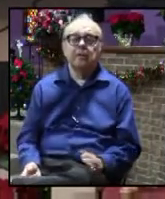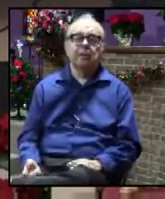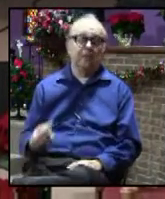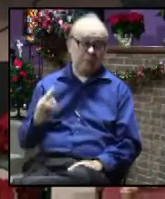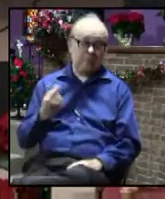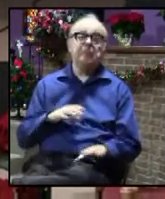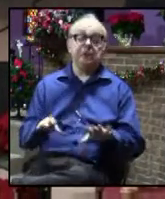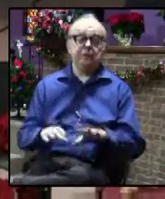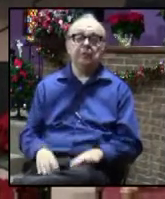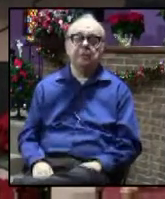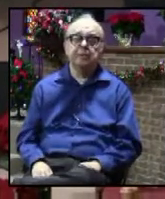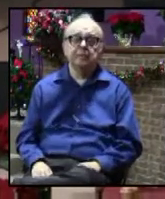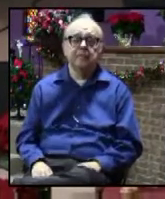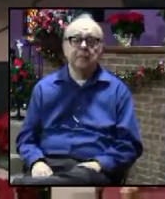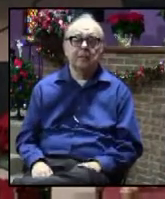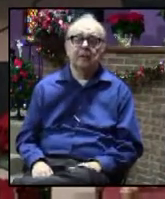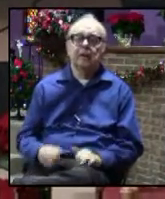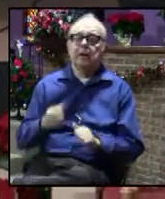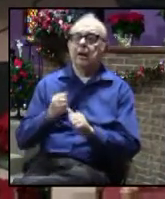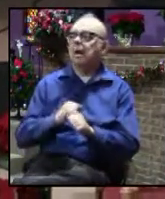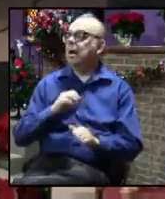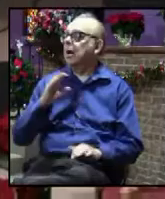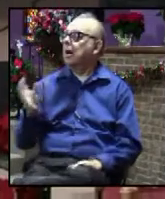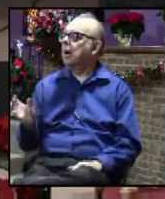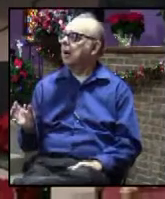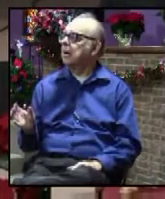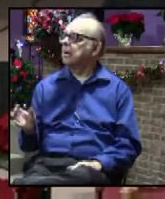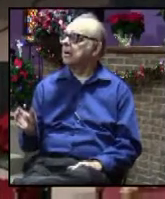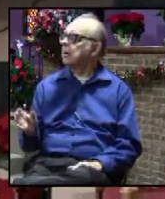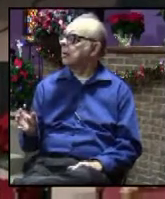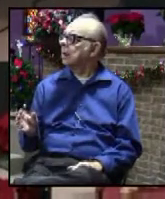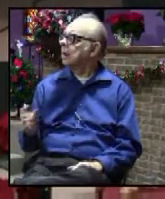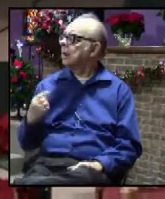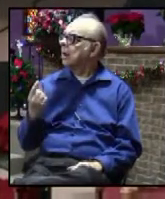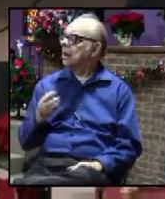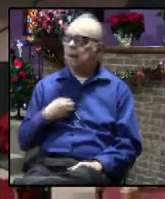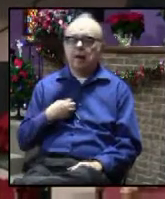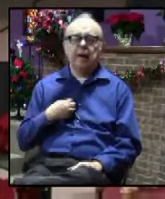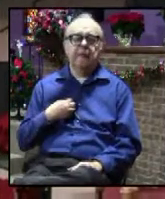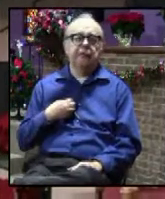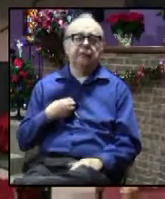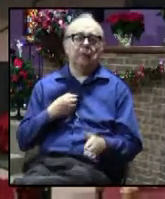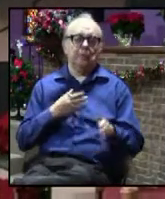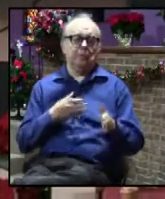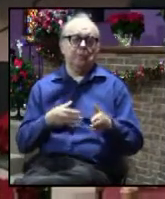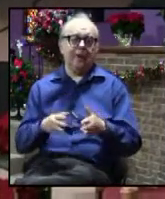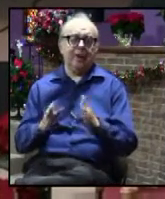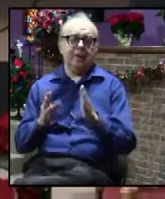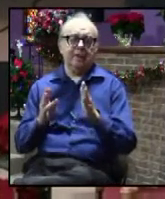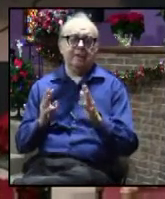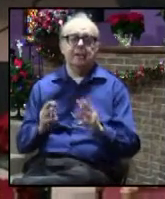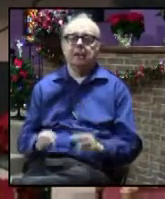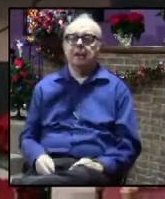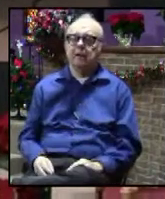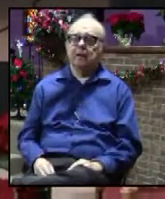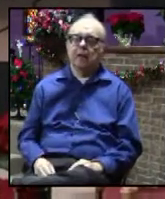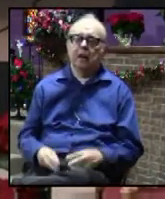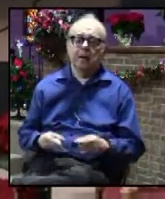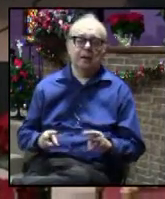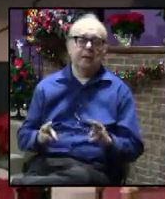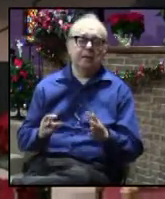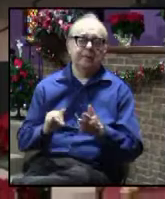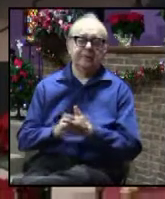We do. Every Christmas we have this pattern, okay? Pattern